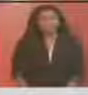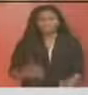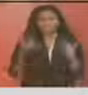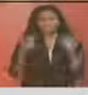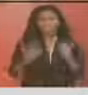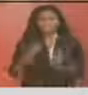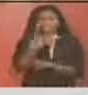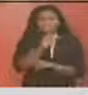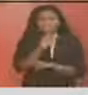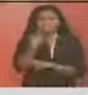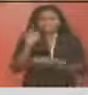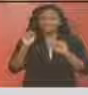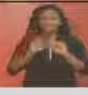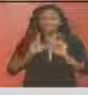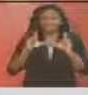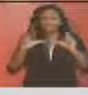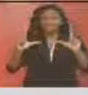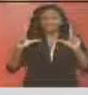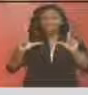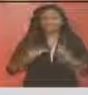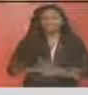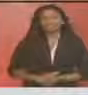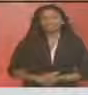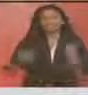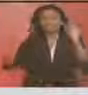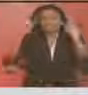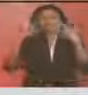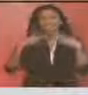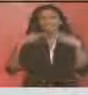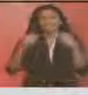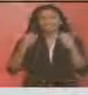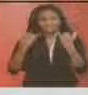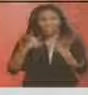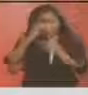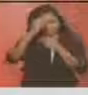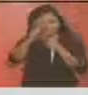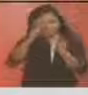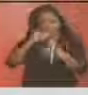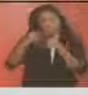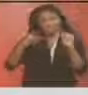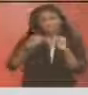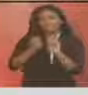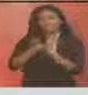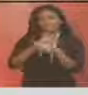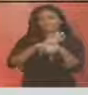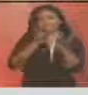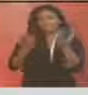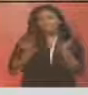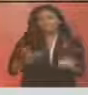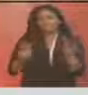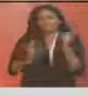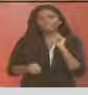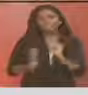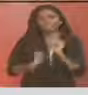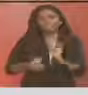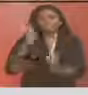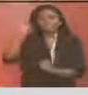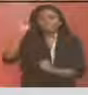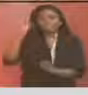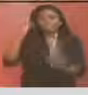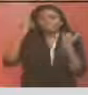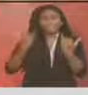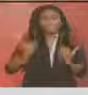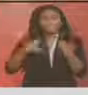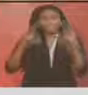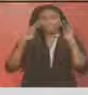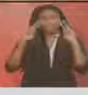This is TTT Live. I'm DK Rostar. The Ministry of Health is giving an update on the status of COVID-19 in Trinidad and Tobago. We're bringing